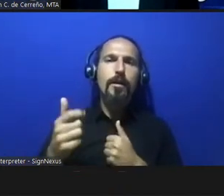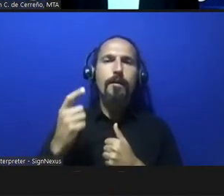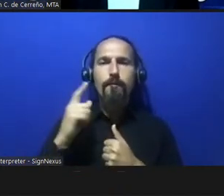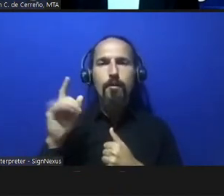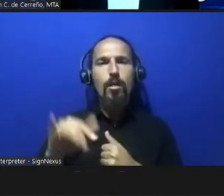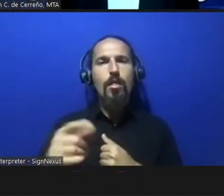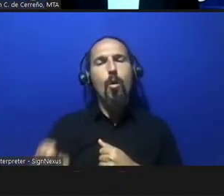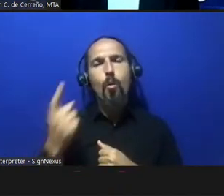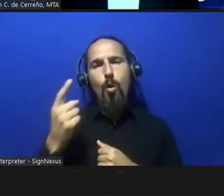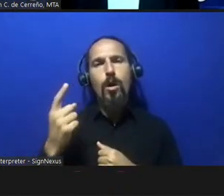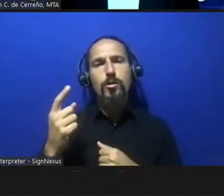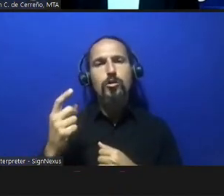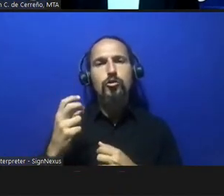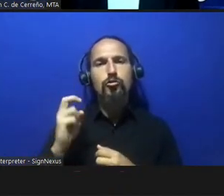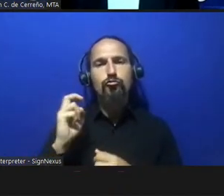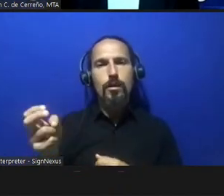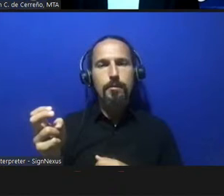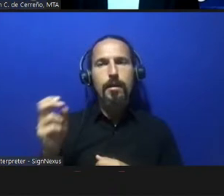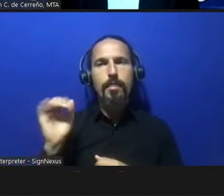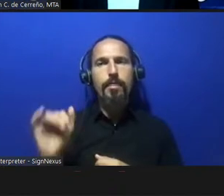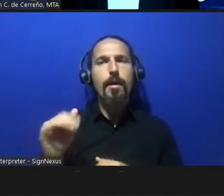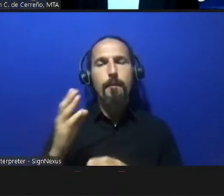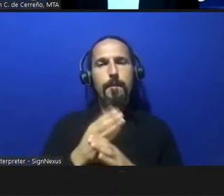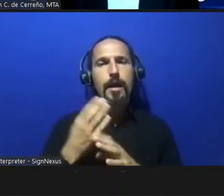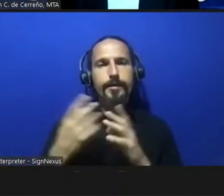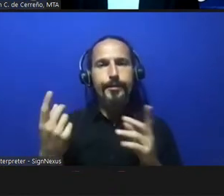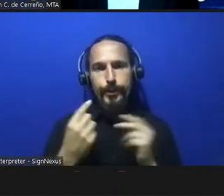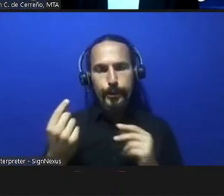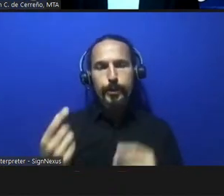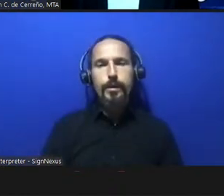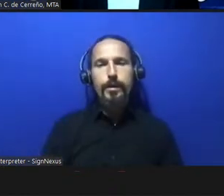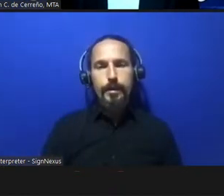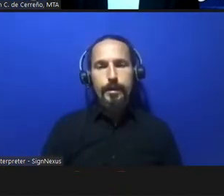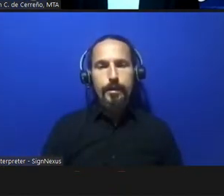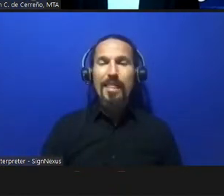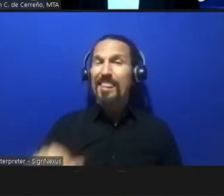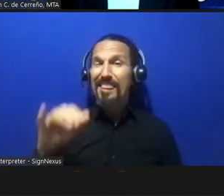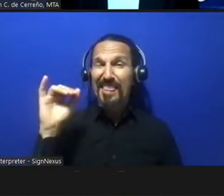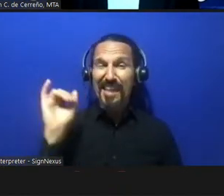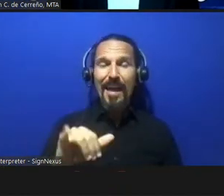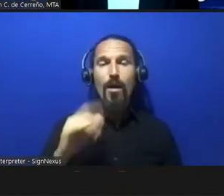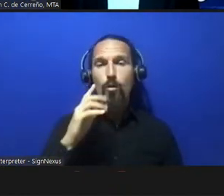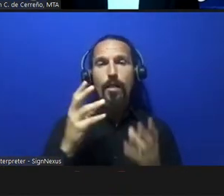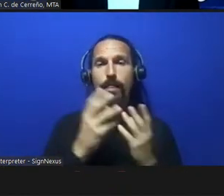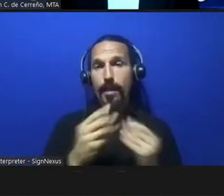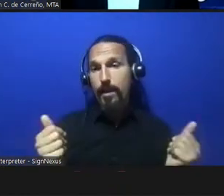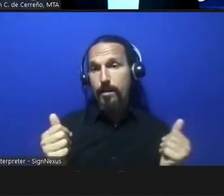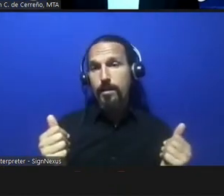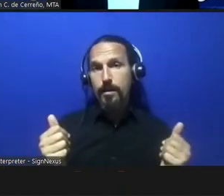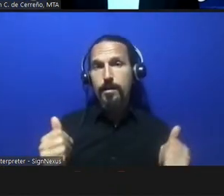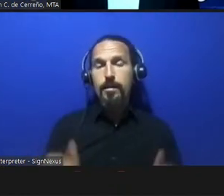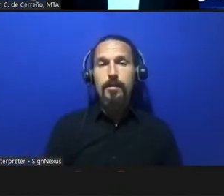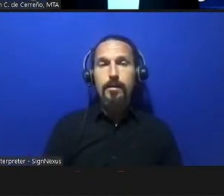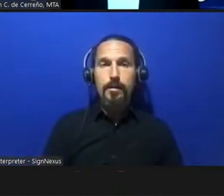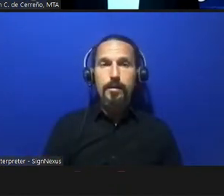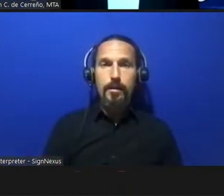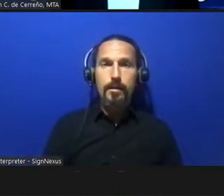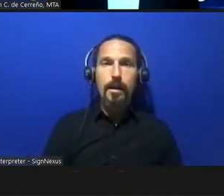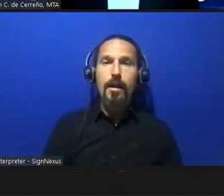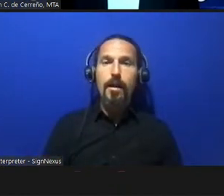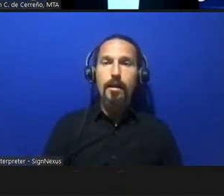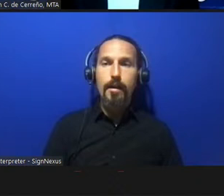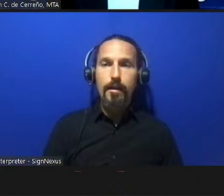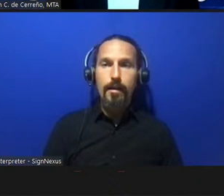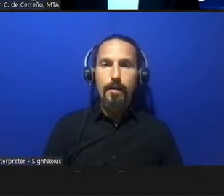one trip that the buses did that that in itself would alleviate as a woman of middle age i do feel this